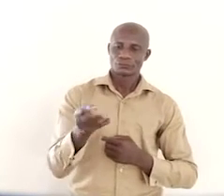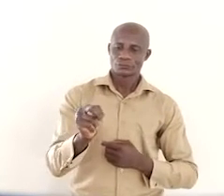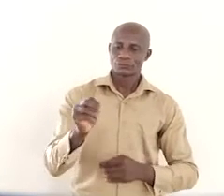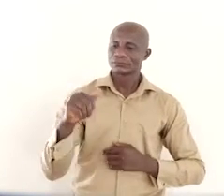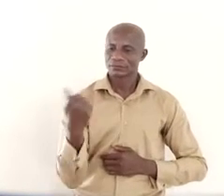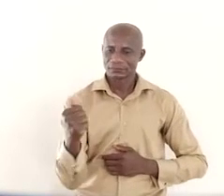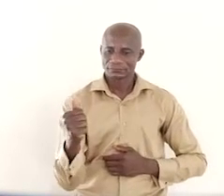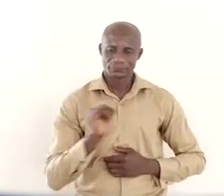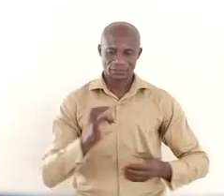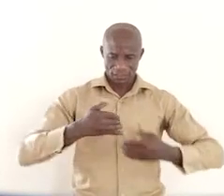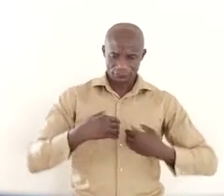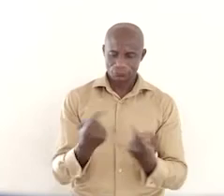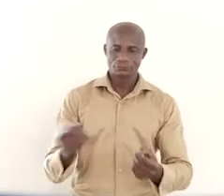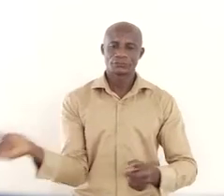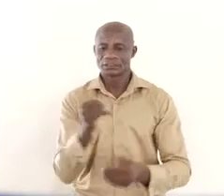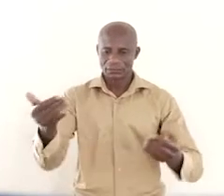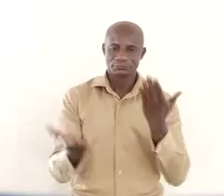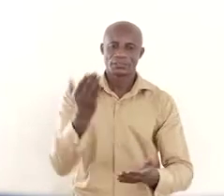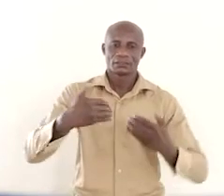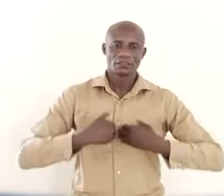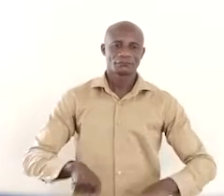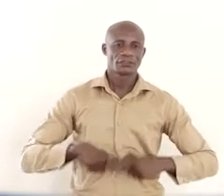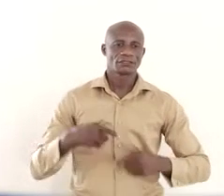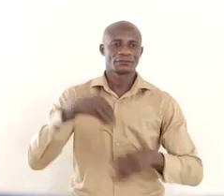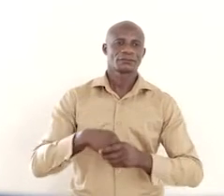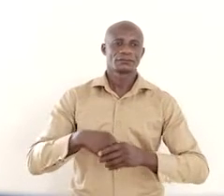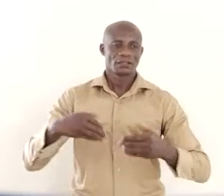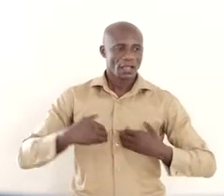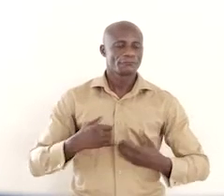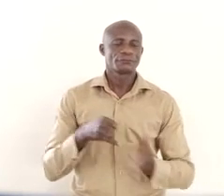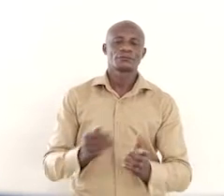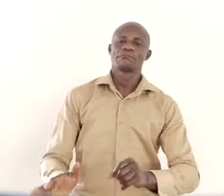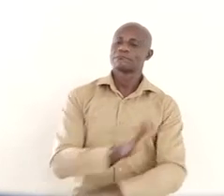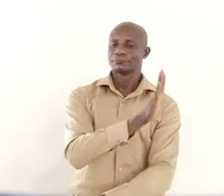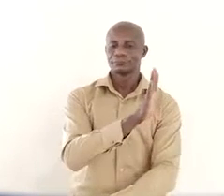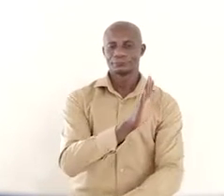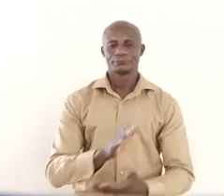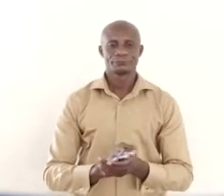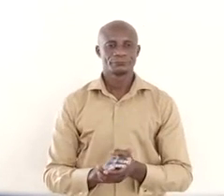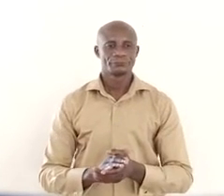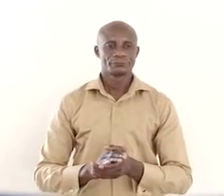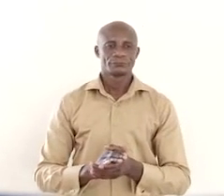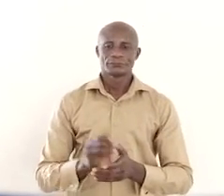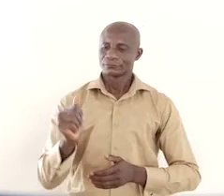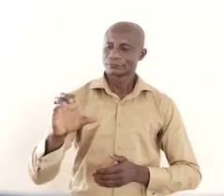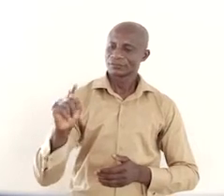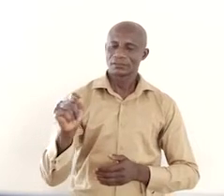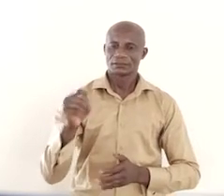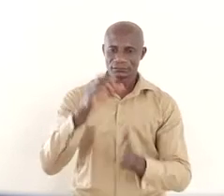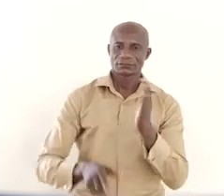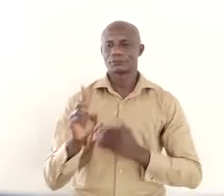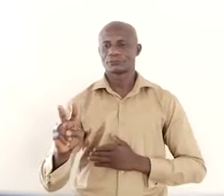John chapter 10 verse 10. I have come that they may have life and have it abundantly. In Acts chapter